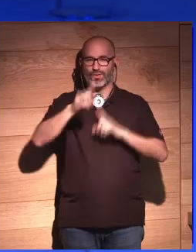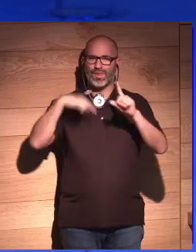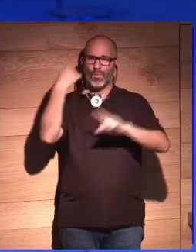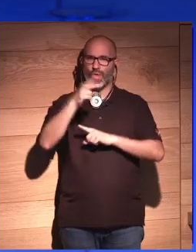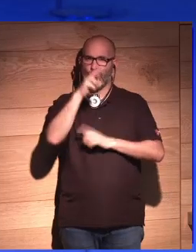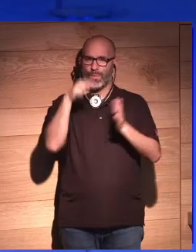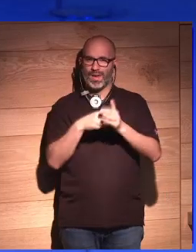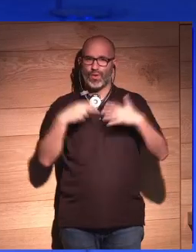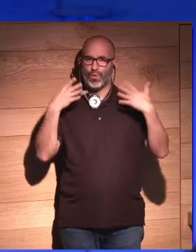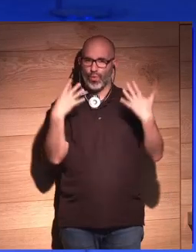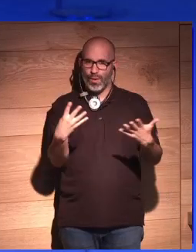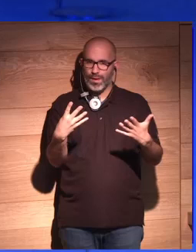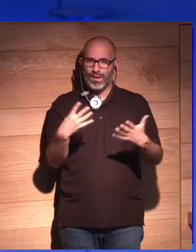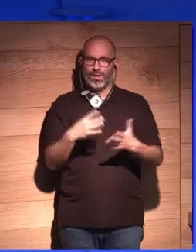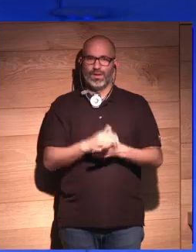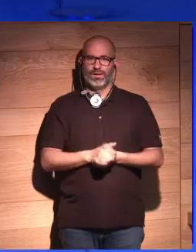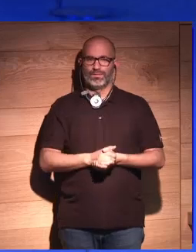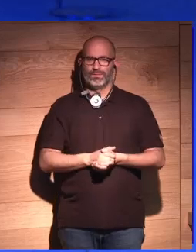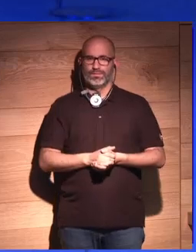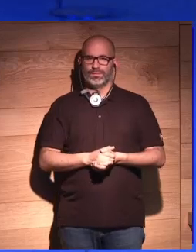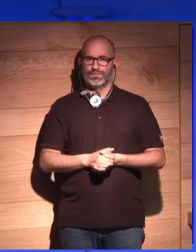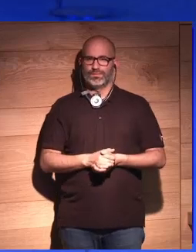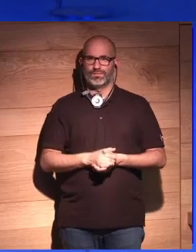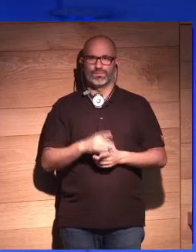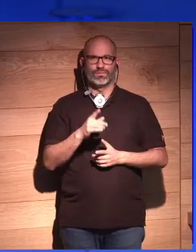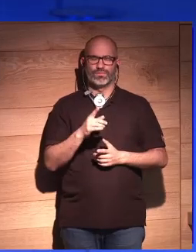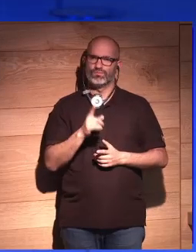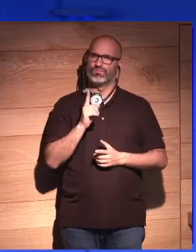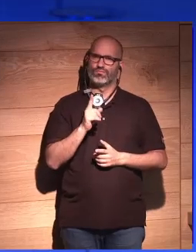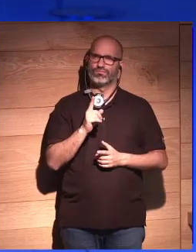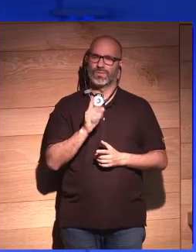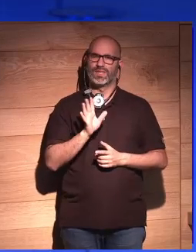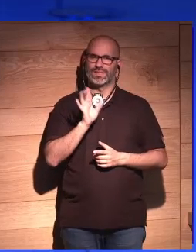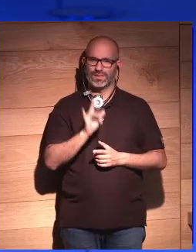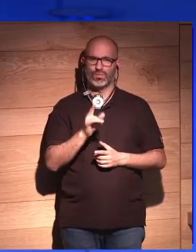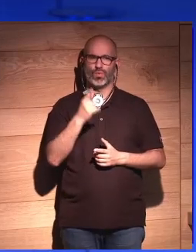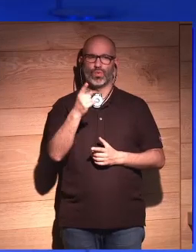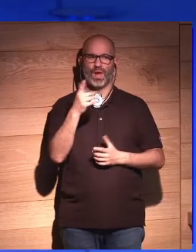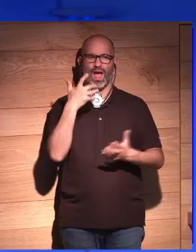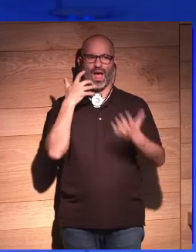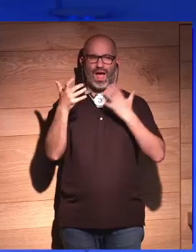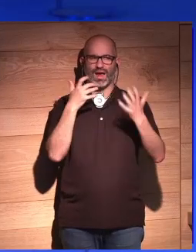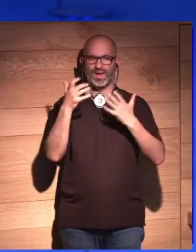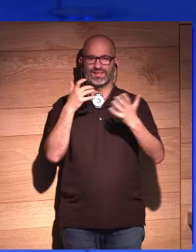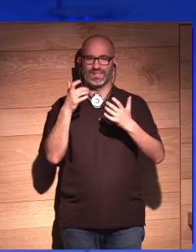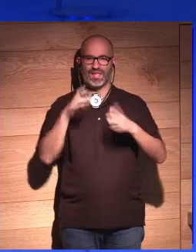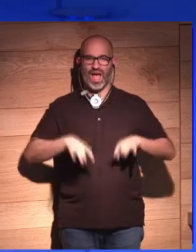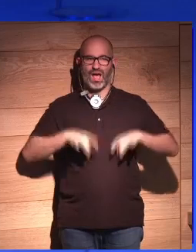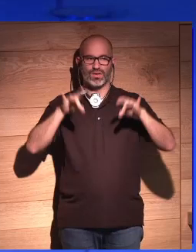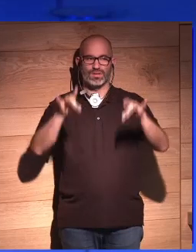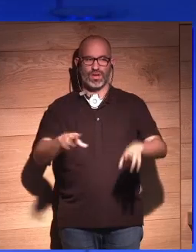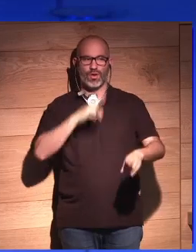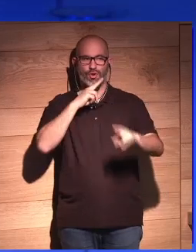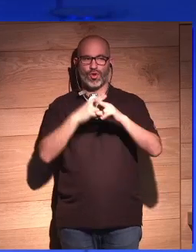a remarkable artist from Australia named Lynette Walworth, and she brought a haptic tech